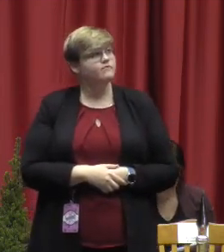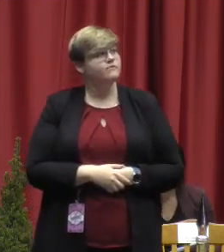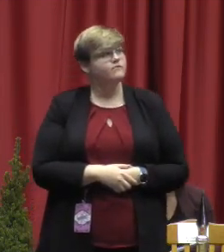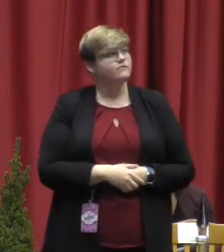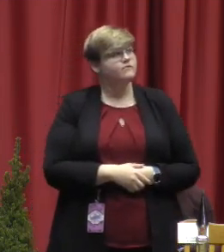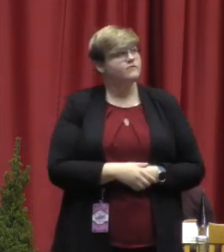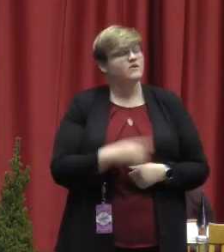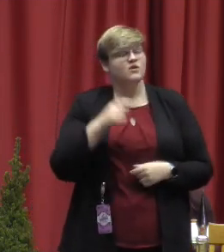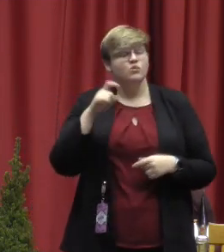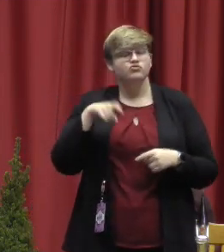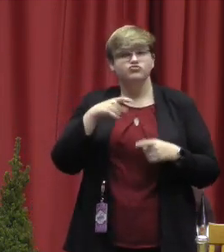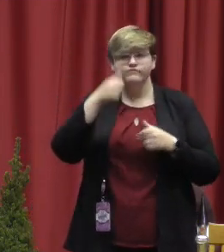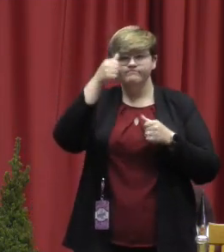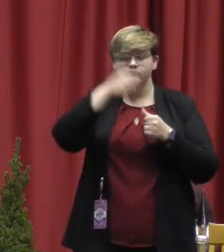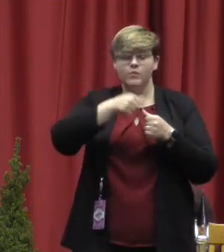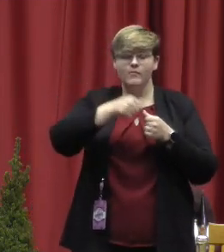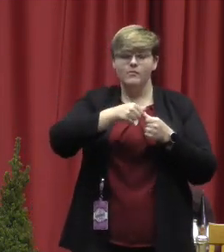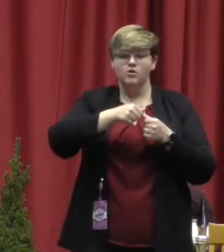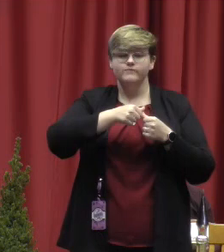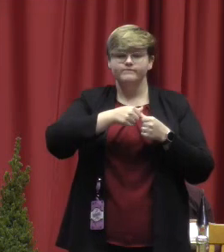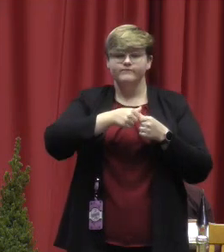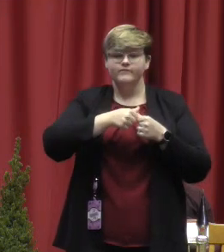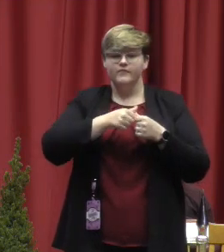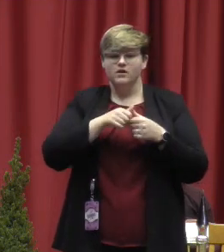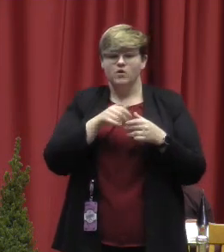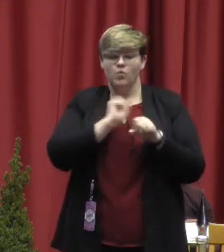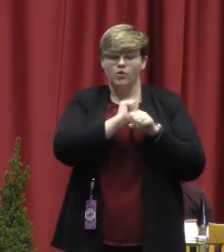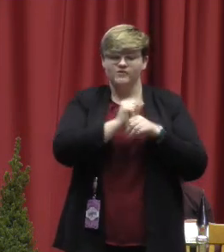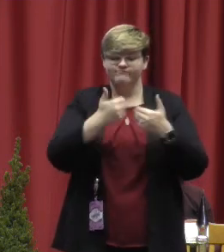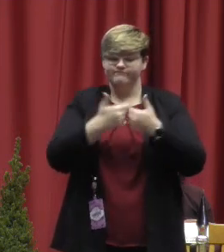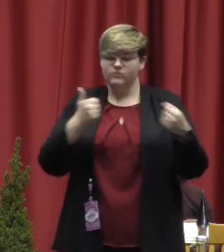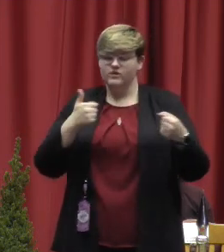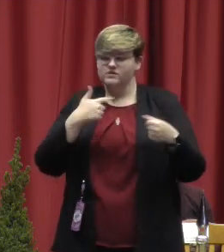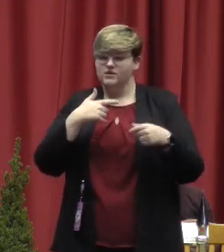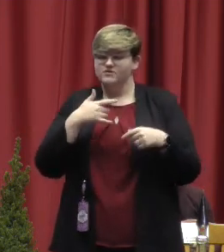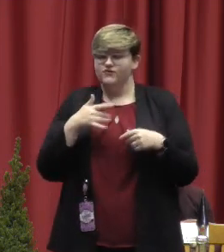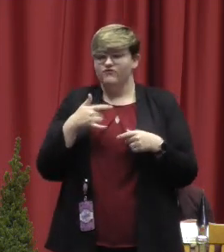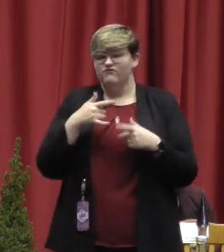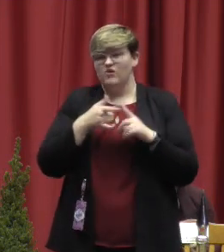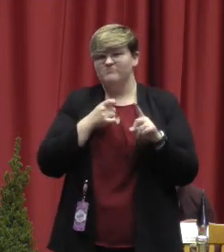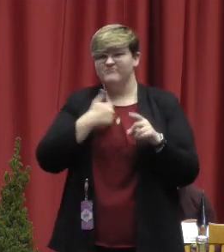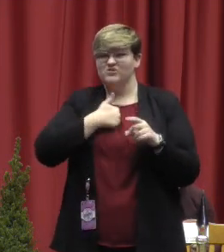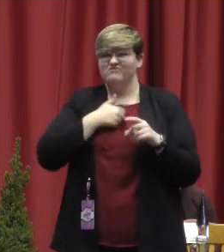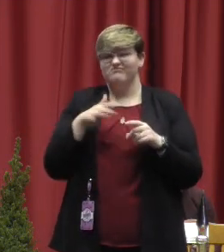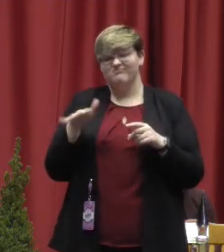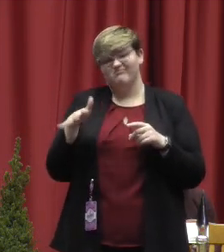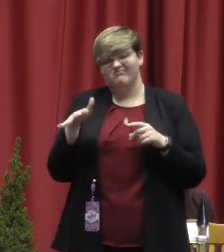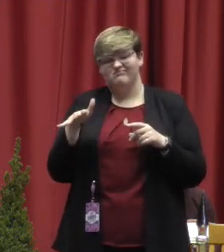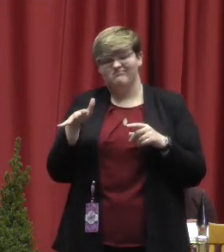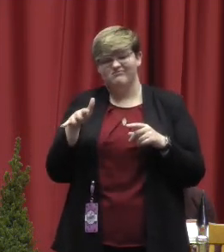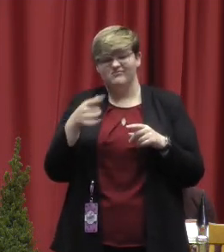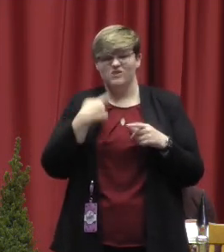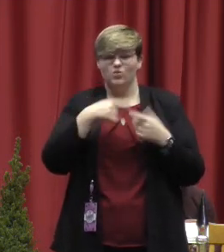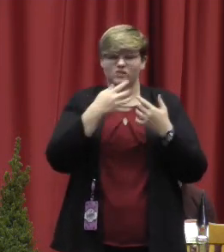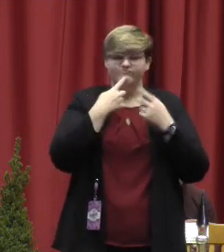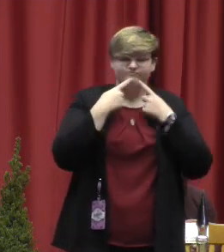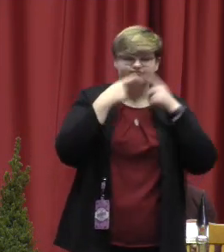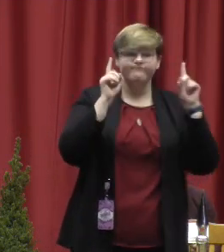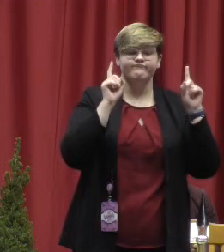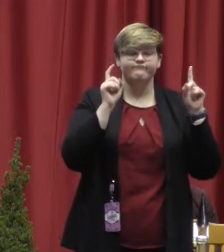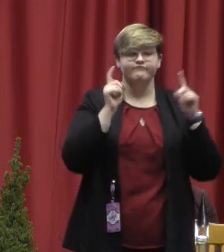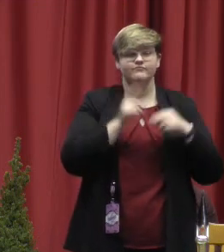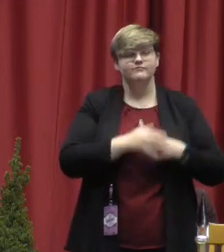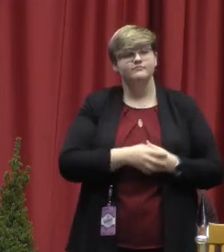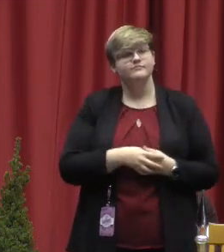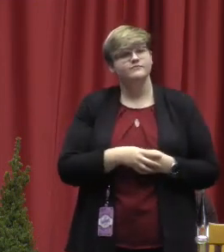shall remember that this is what separates us from being average. Things that are worth having do not come easy. To whom much